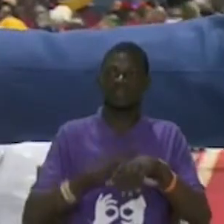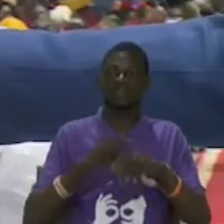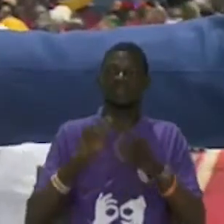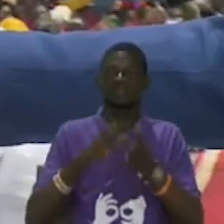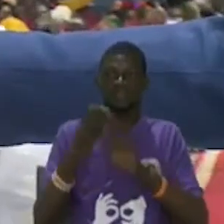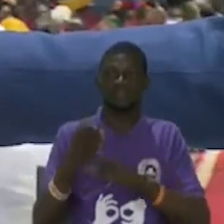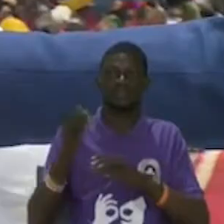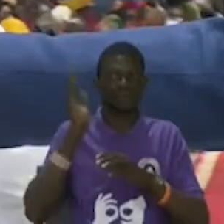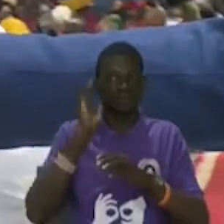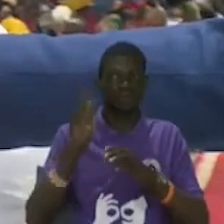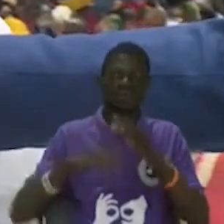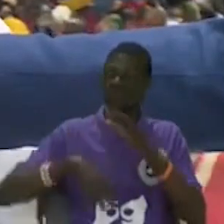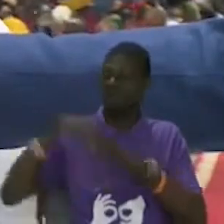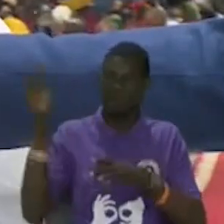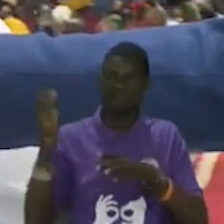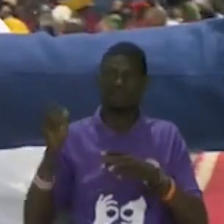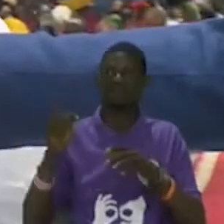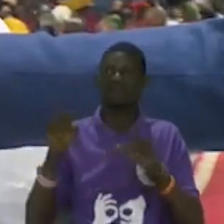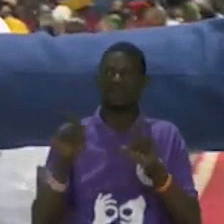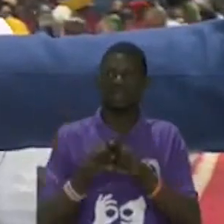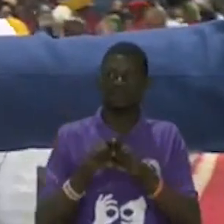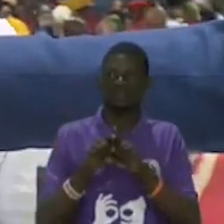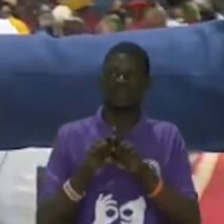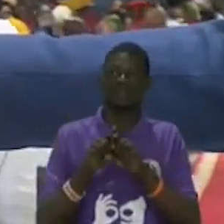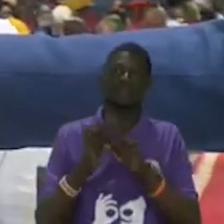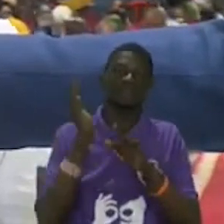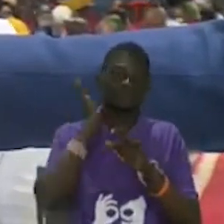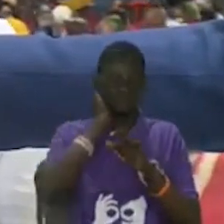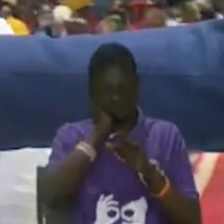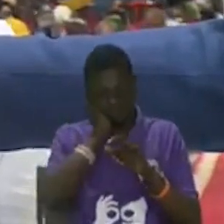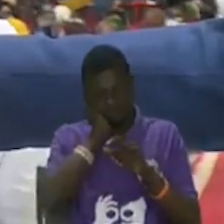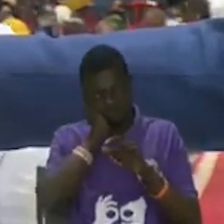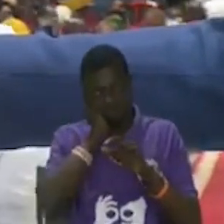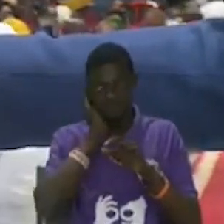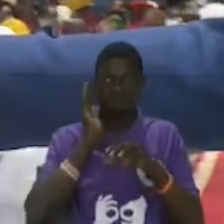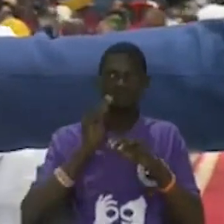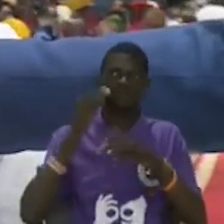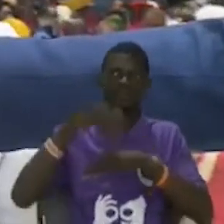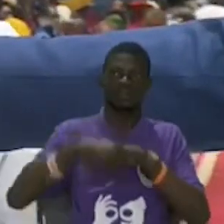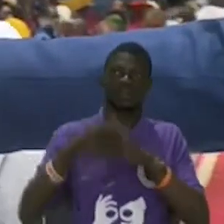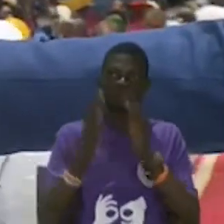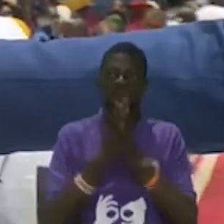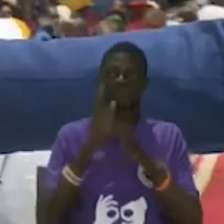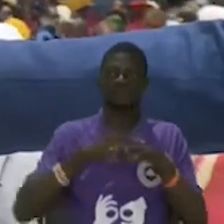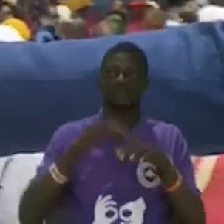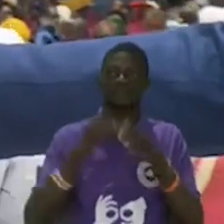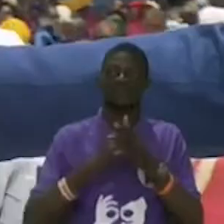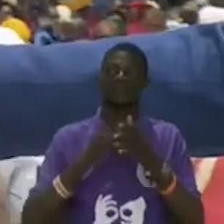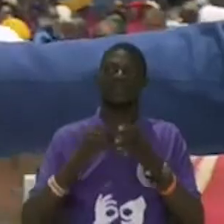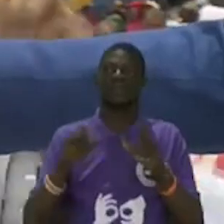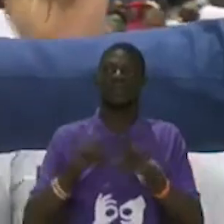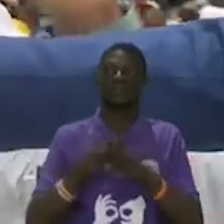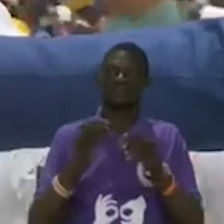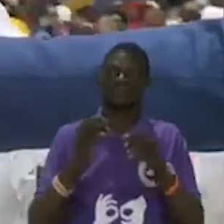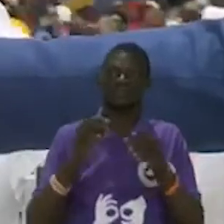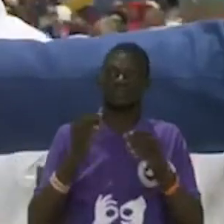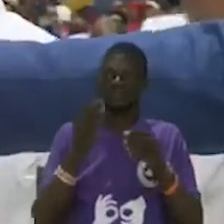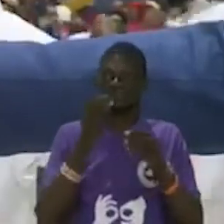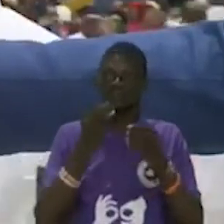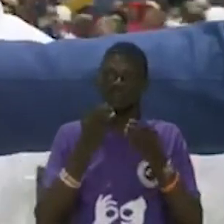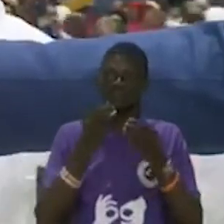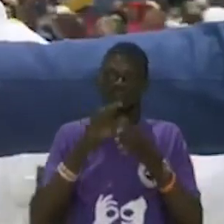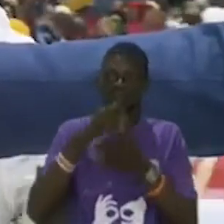our life should go out. I placed my hands on it last night and I prayed on it. As soon as I